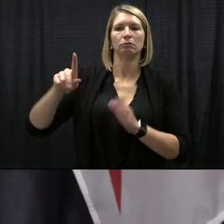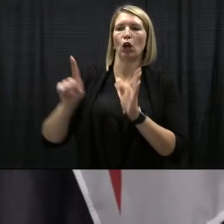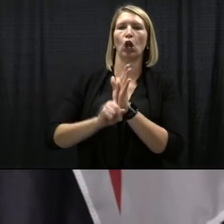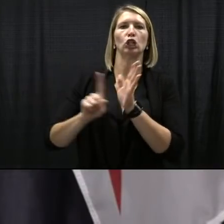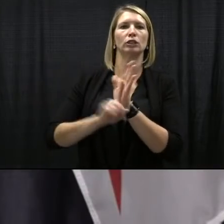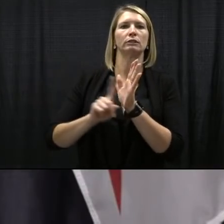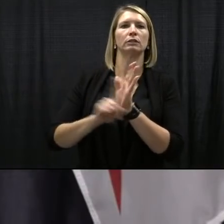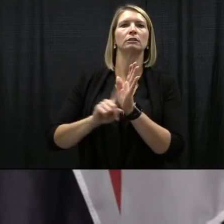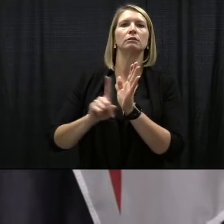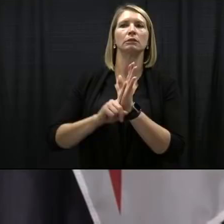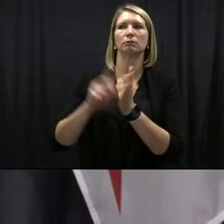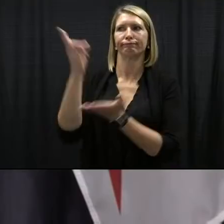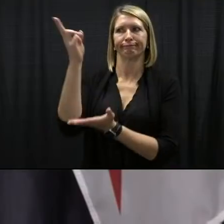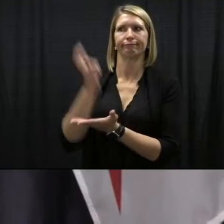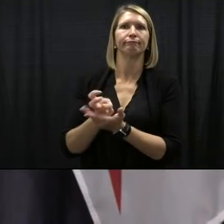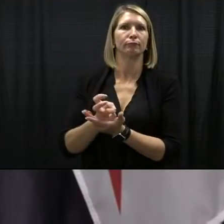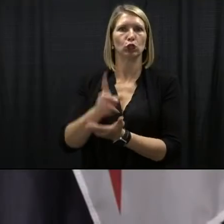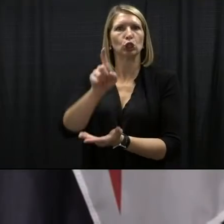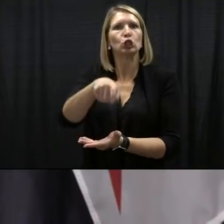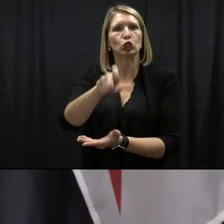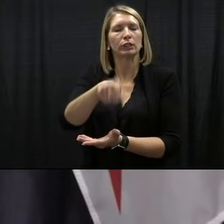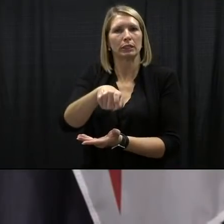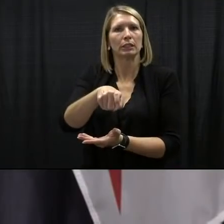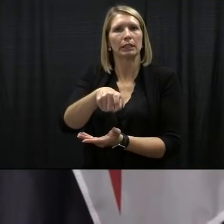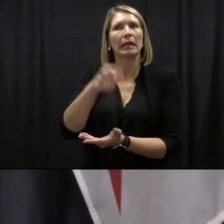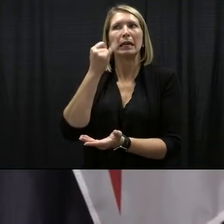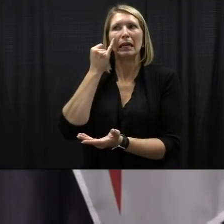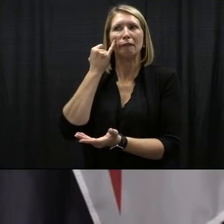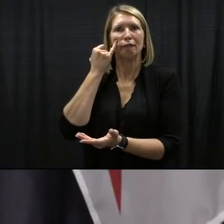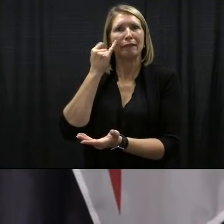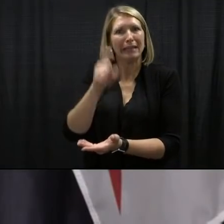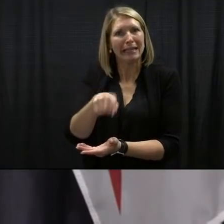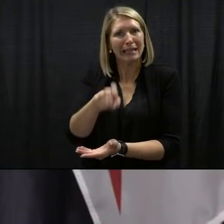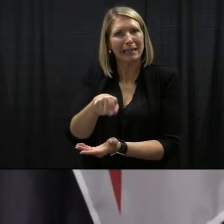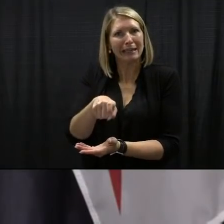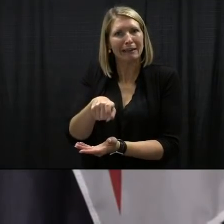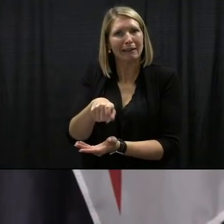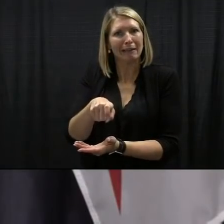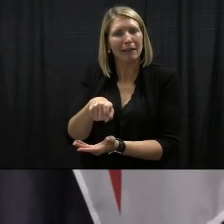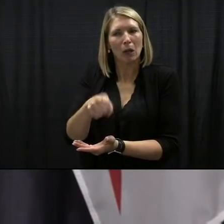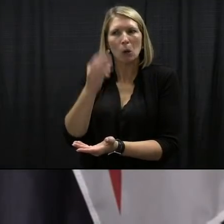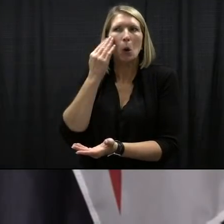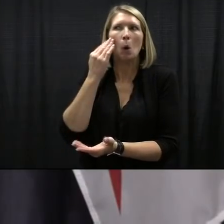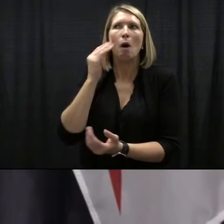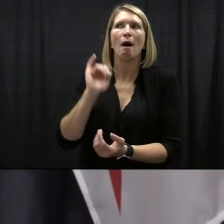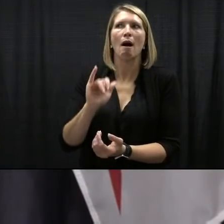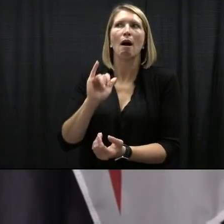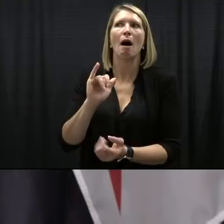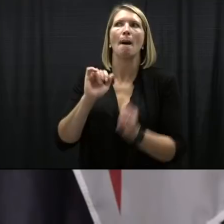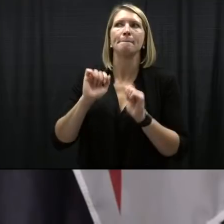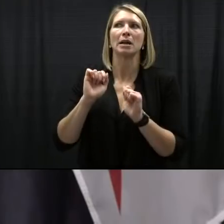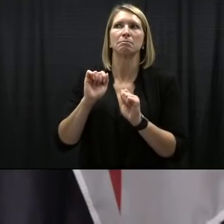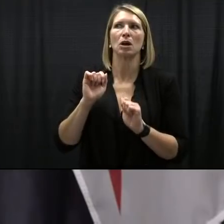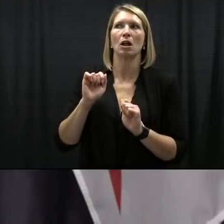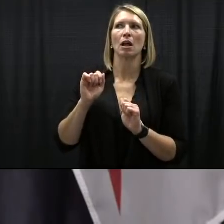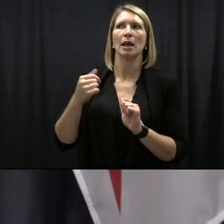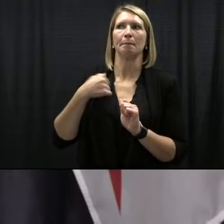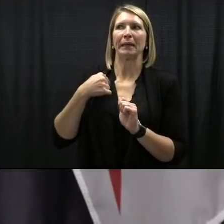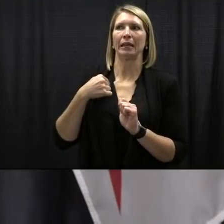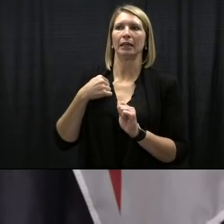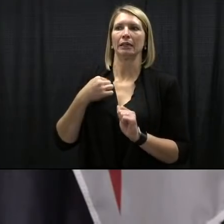tracing information should this be needed. I would encourage you to once again look at that app and put it on your